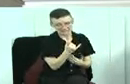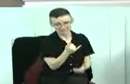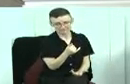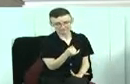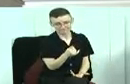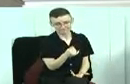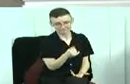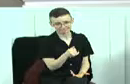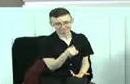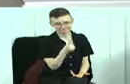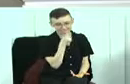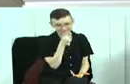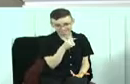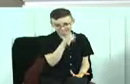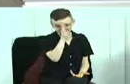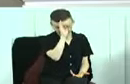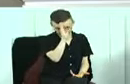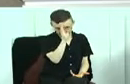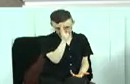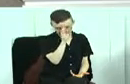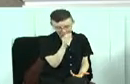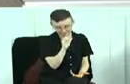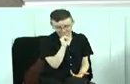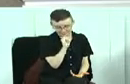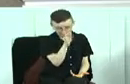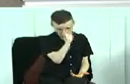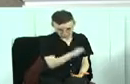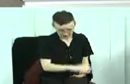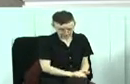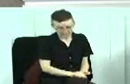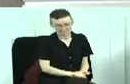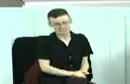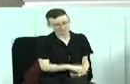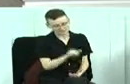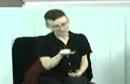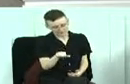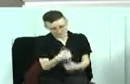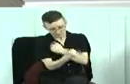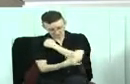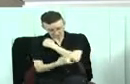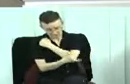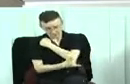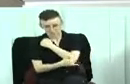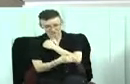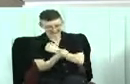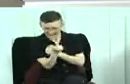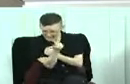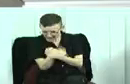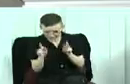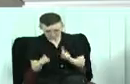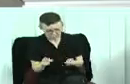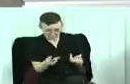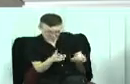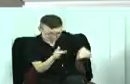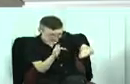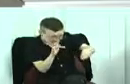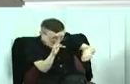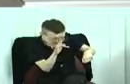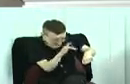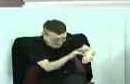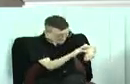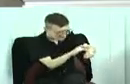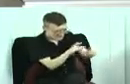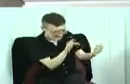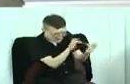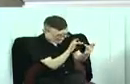sexual orientation. There are a number of countries where individuals who associate in any way with people who identify as